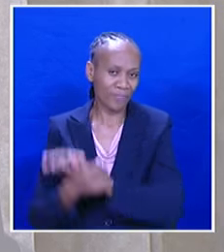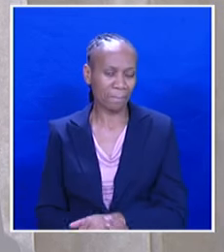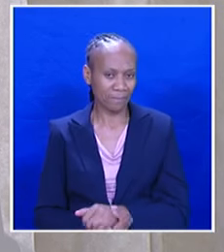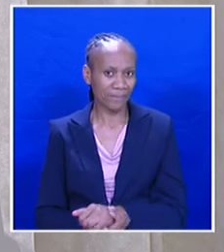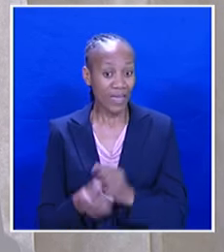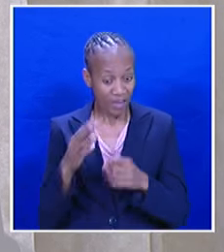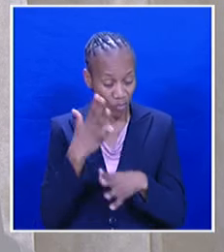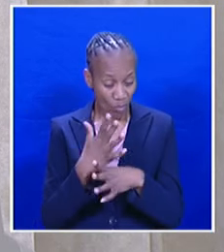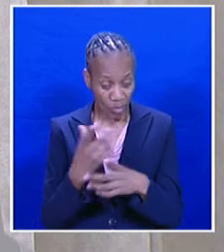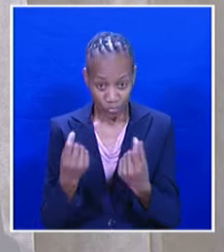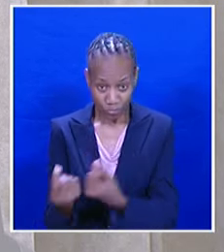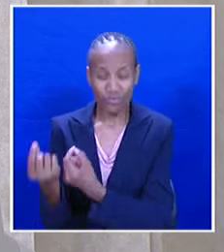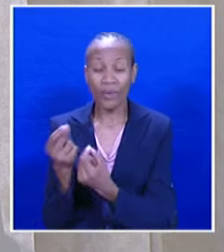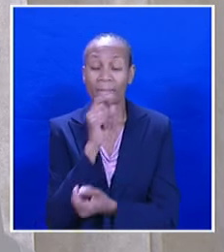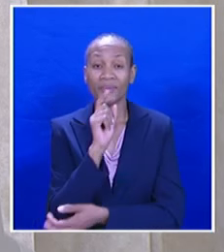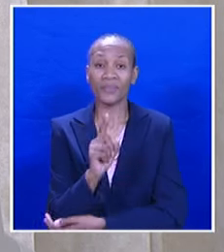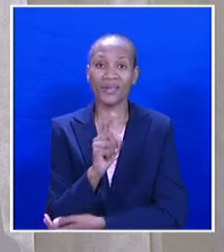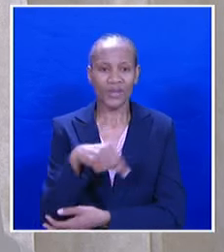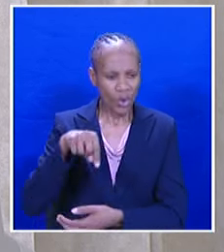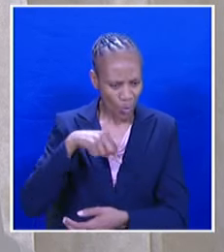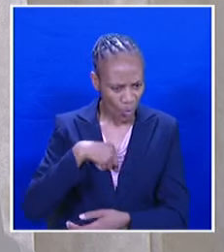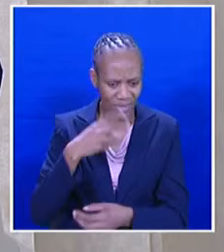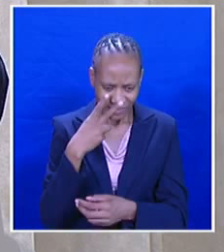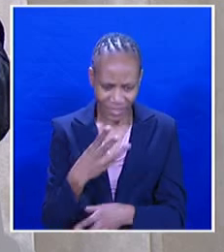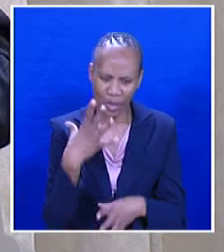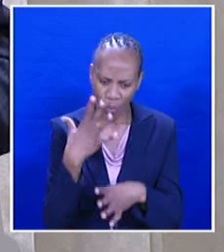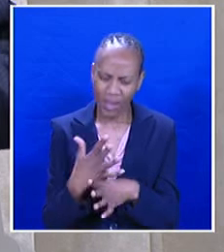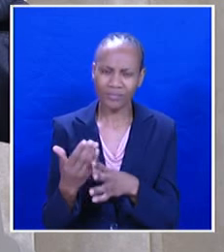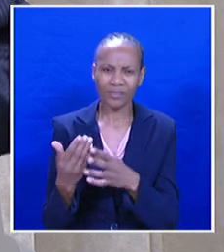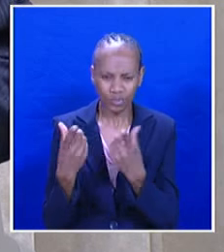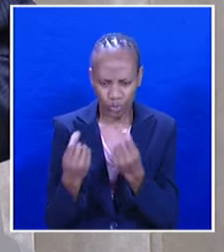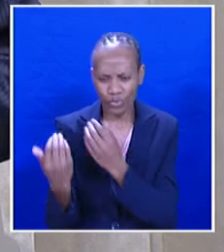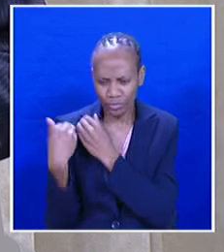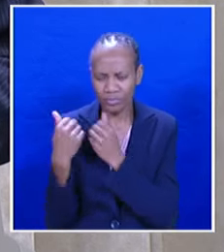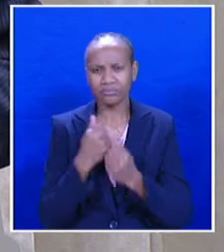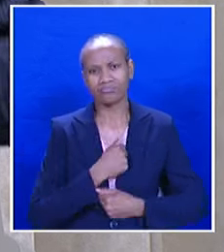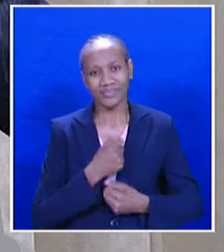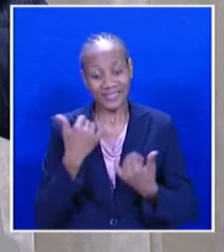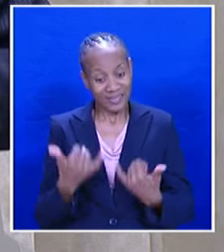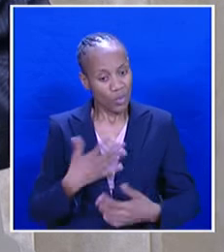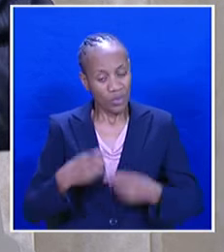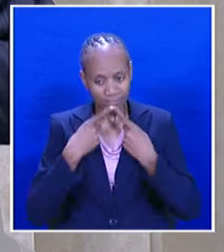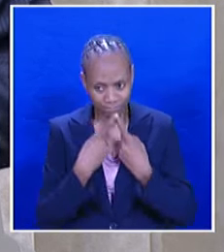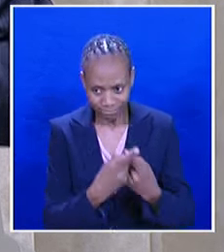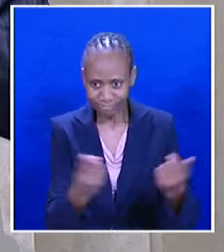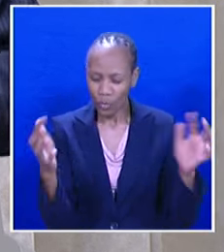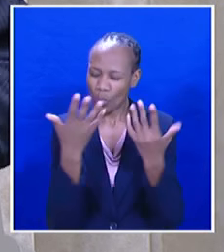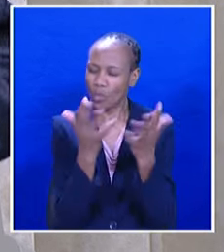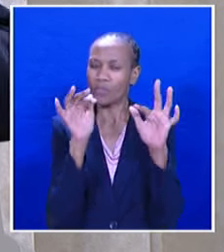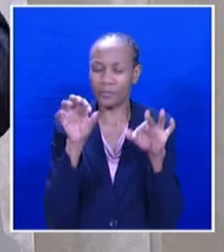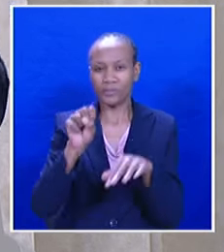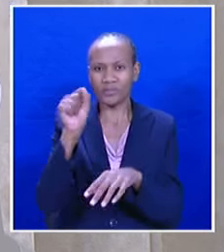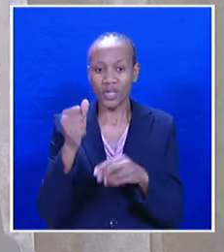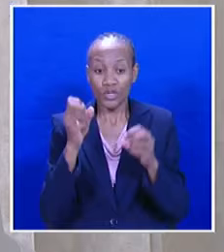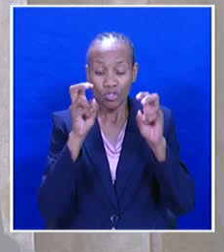which we are taking this task. And I'd like to assure all South Africans that we are addressing this problem. It is quite